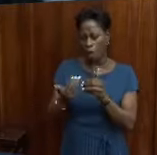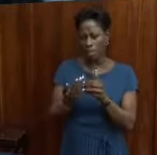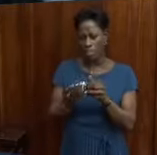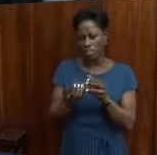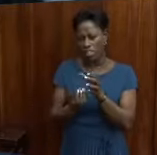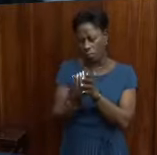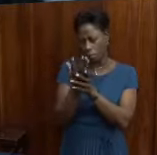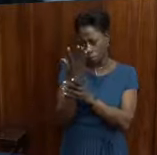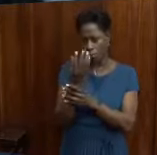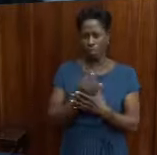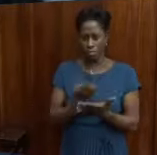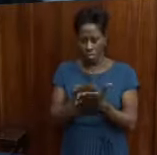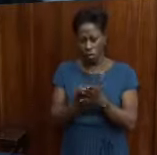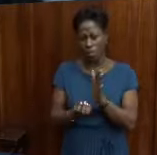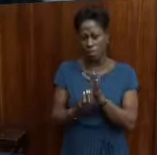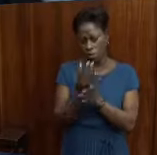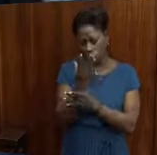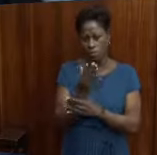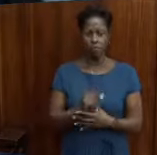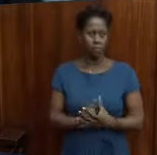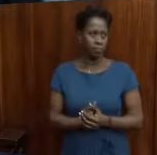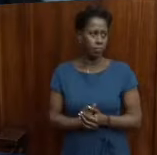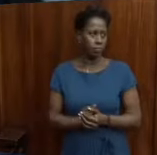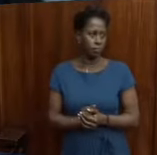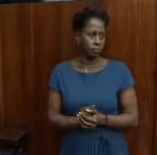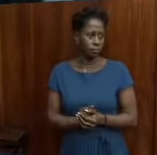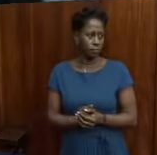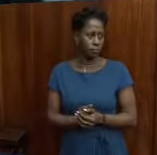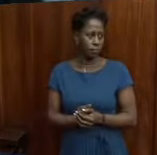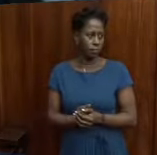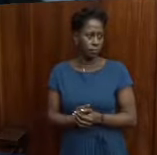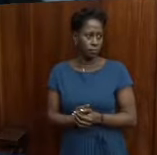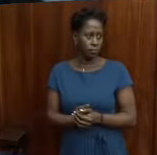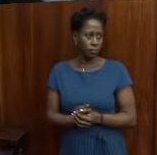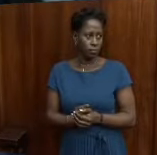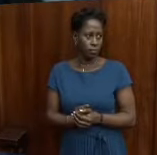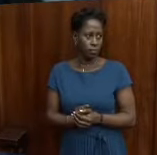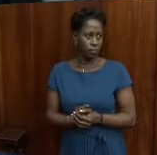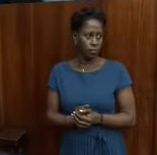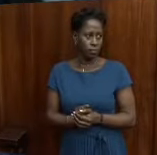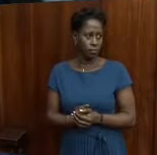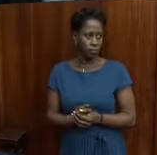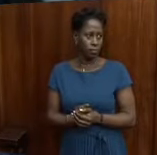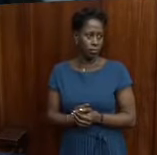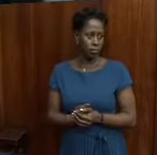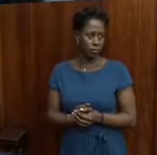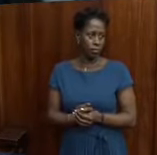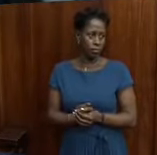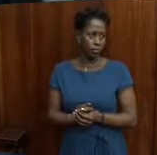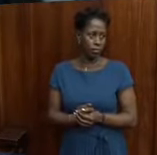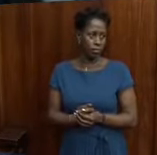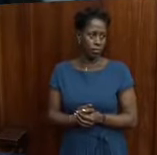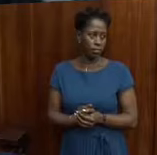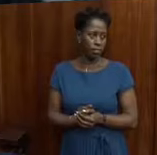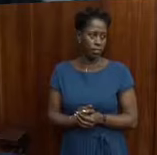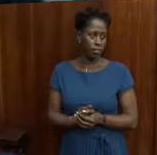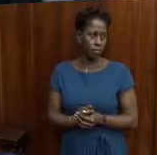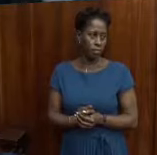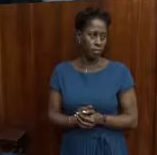Mr. Speaker, it should be noted that despite this high growth rate, the value of real GDP in 2021 was